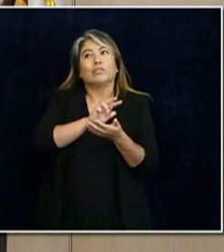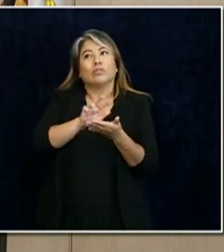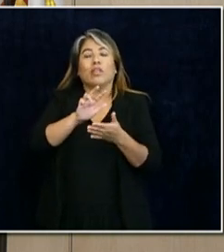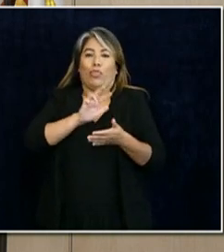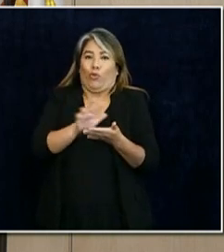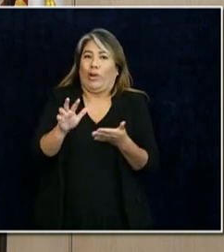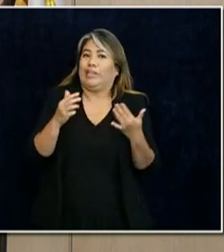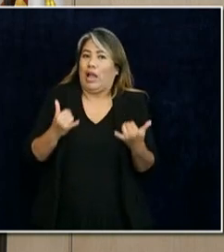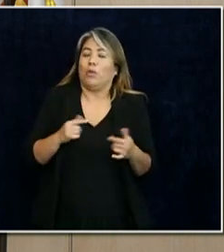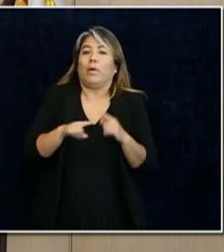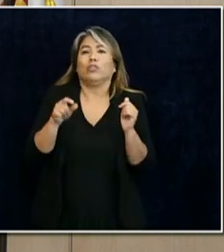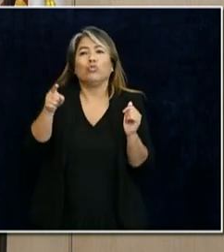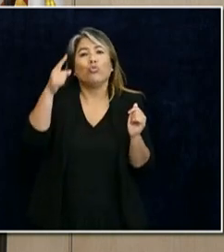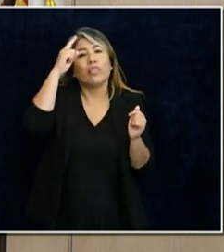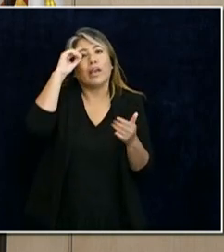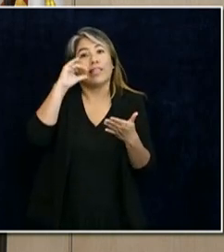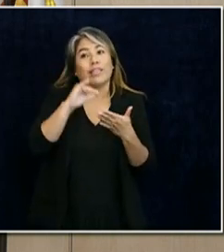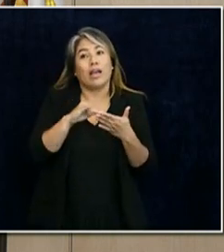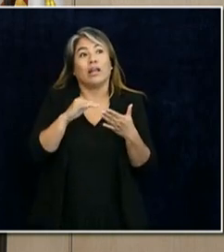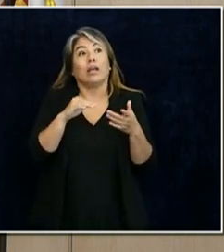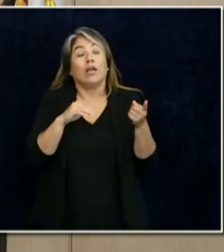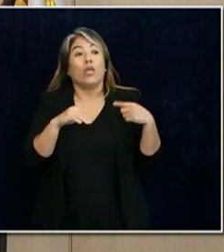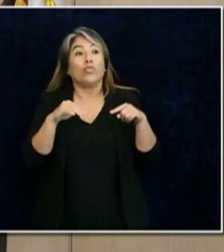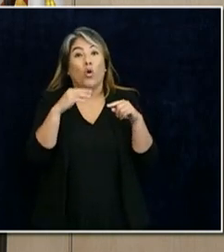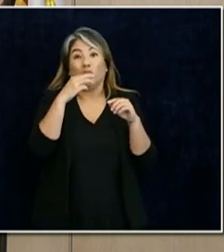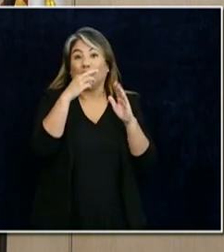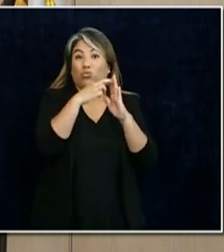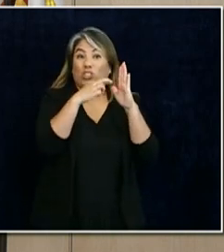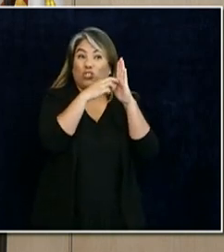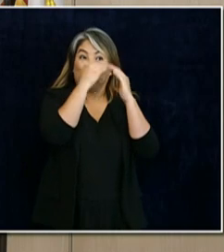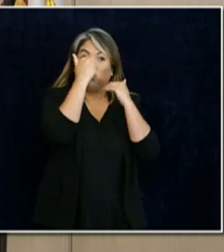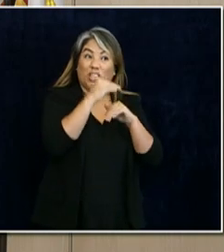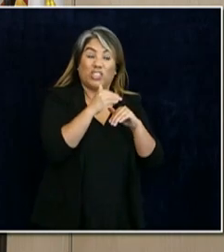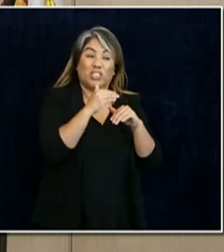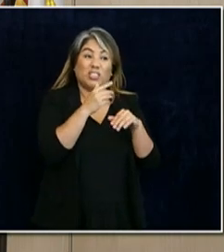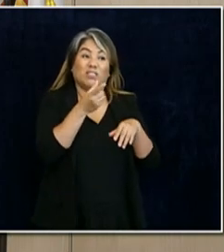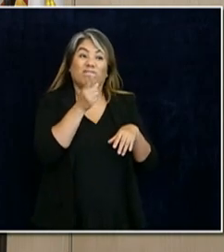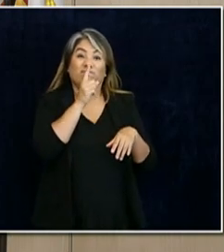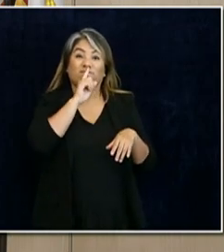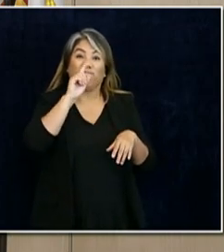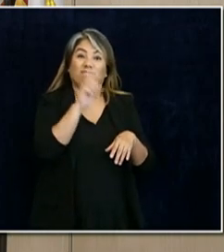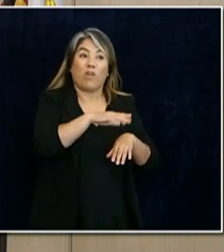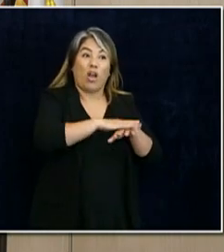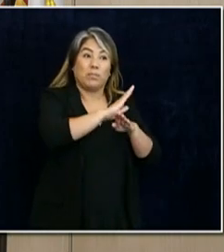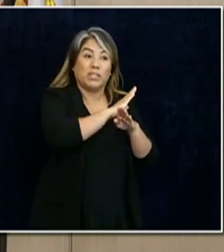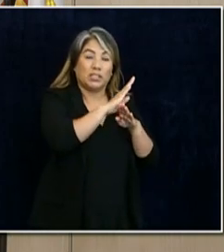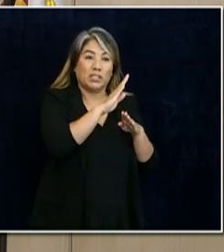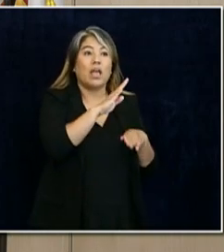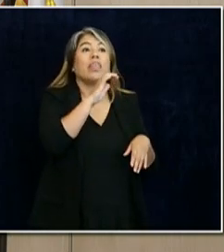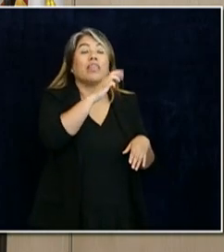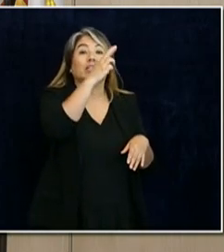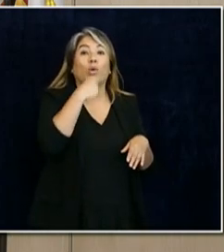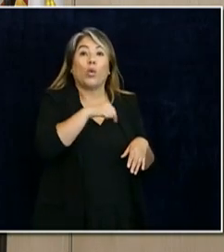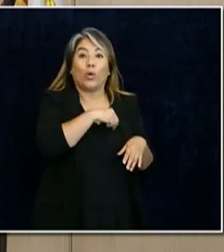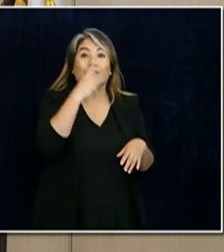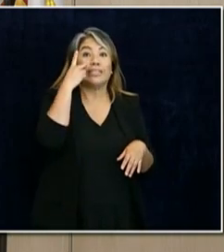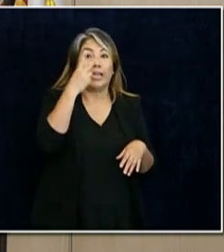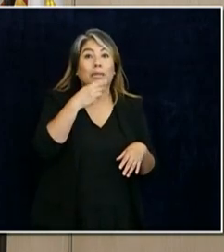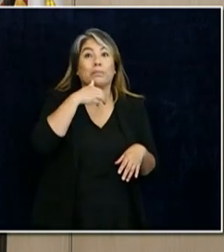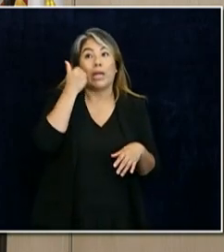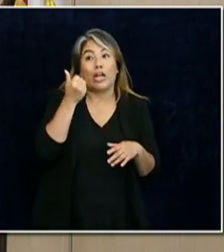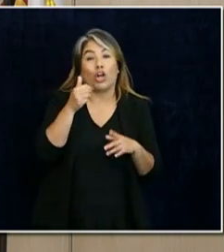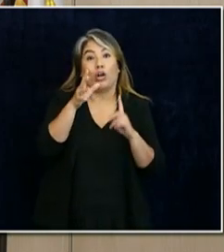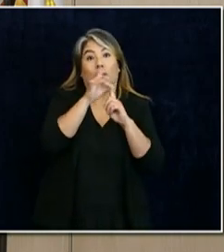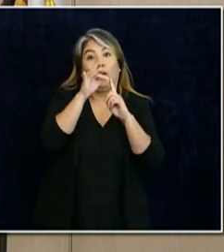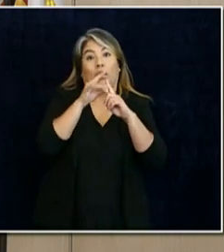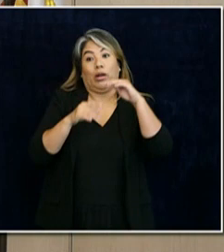but do you think that those restrictions placed on businesses are credited with why we're seeing maybe better trends